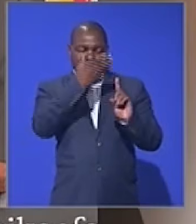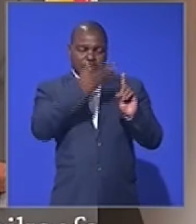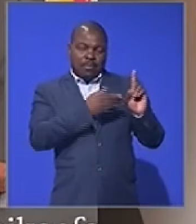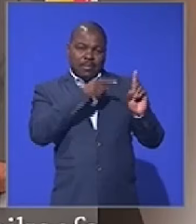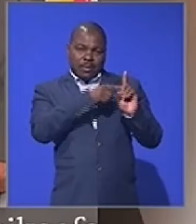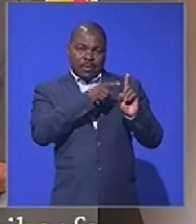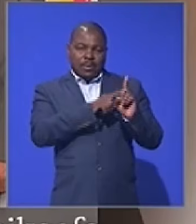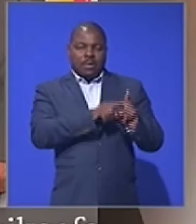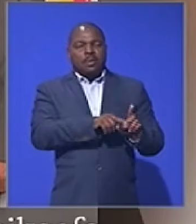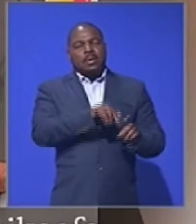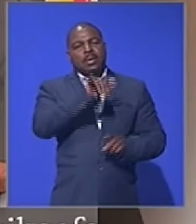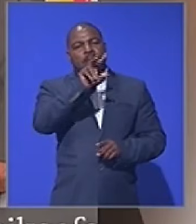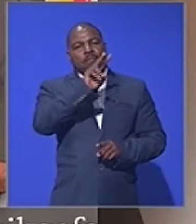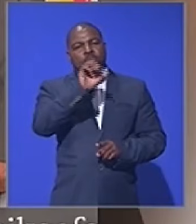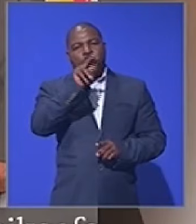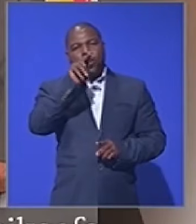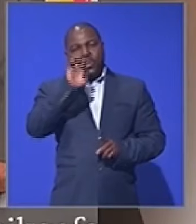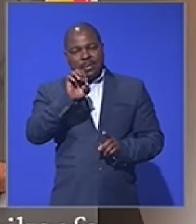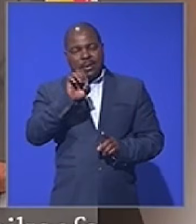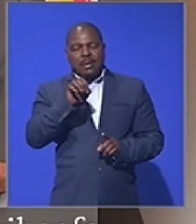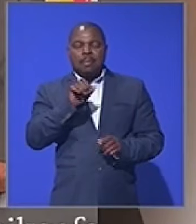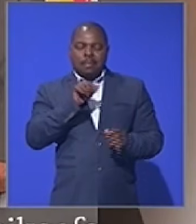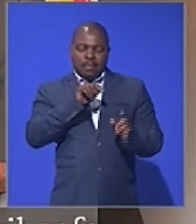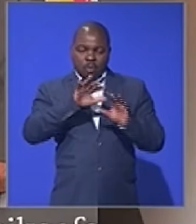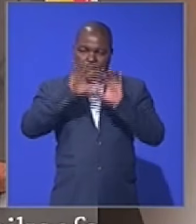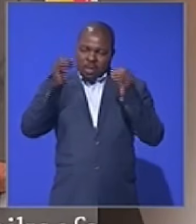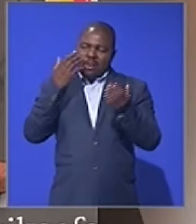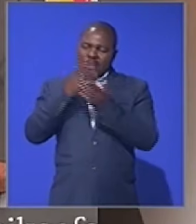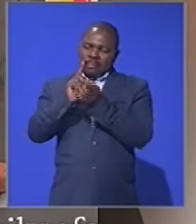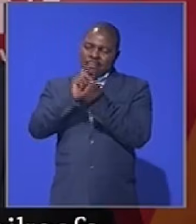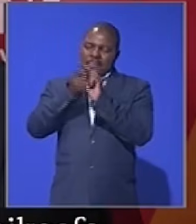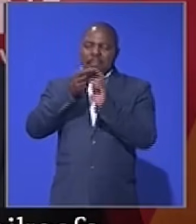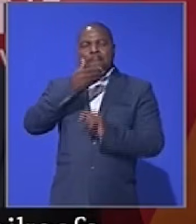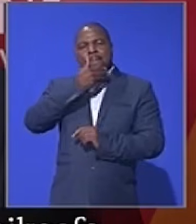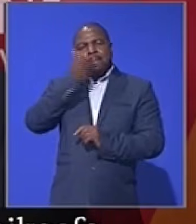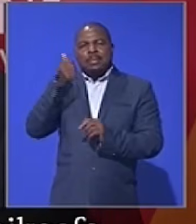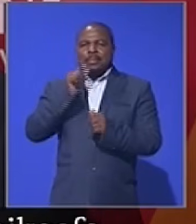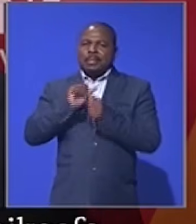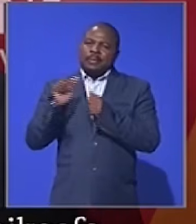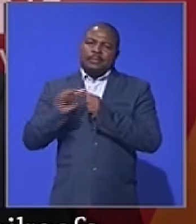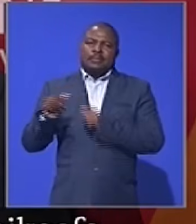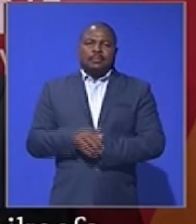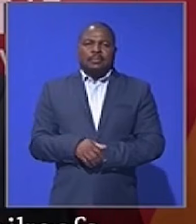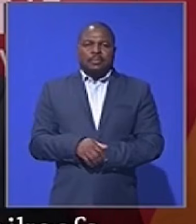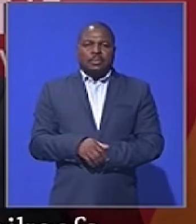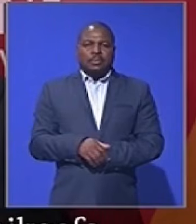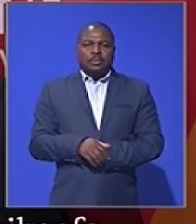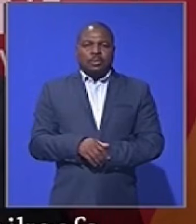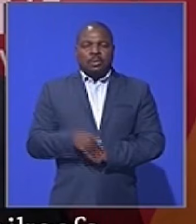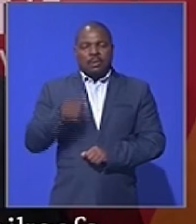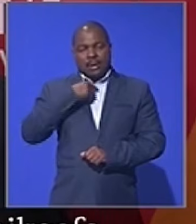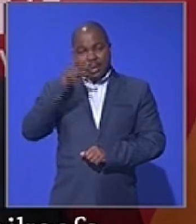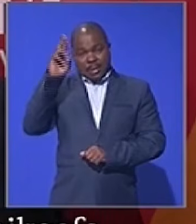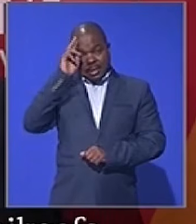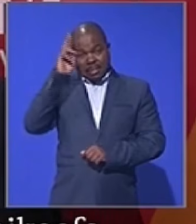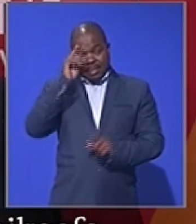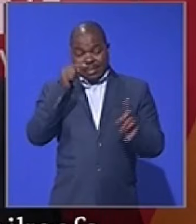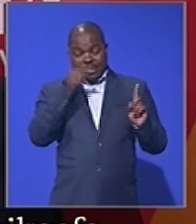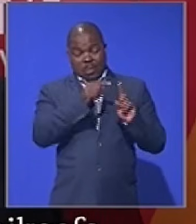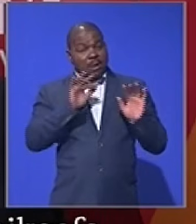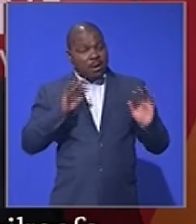world will be a better place. What I remember the most of Judge Mokgoro is